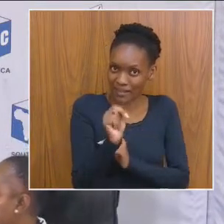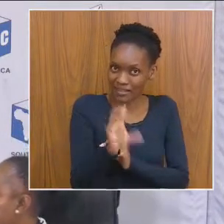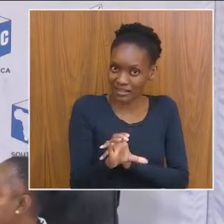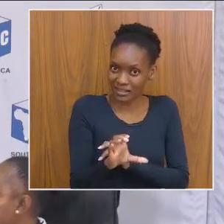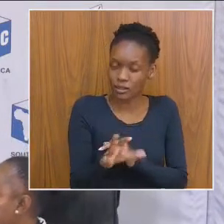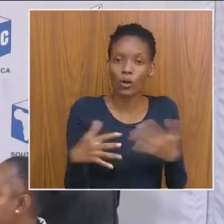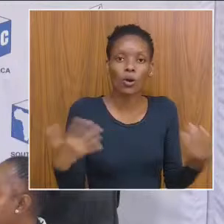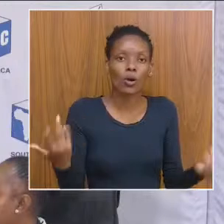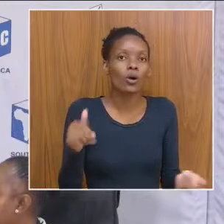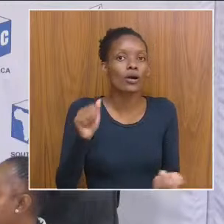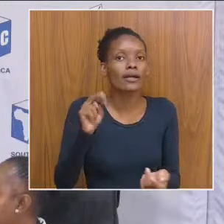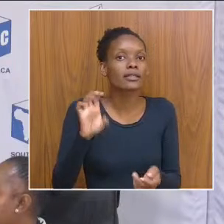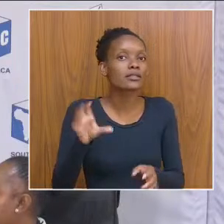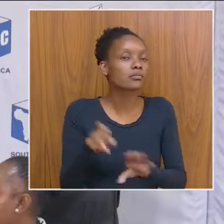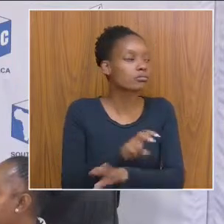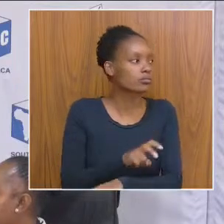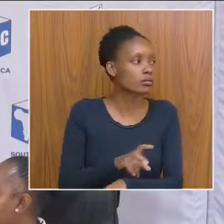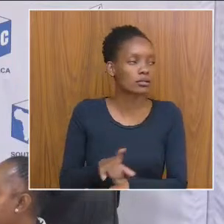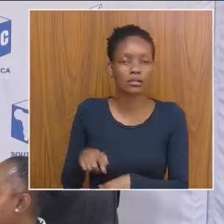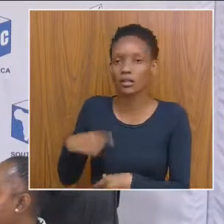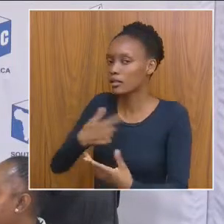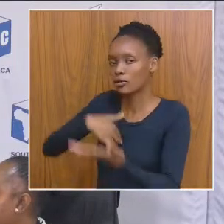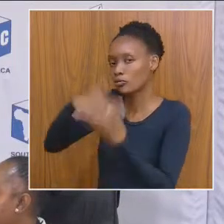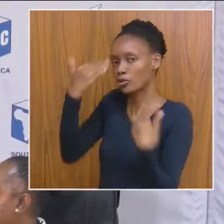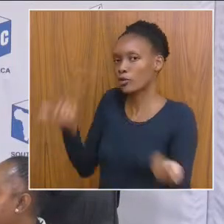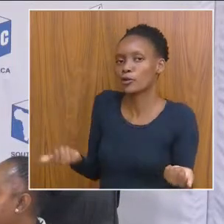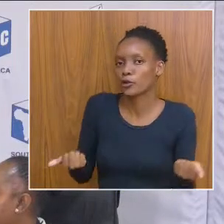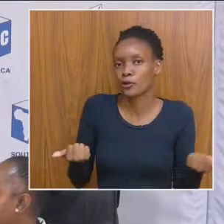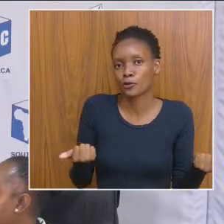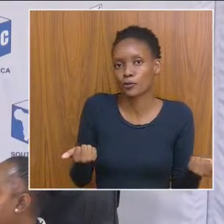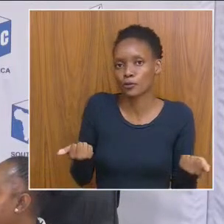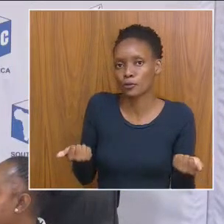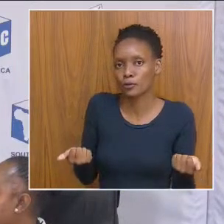resigned from the party. Well, we don't know